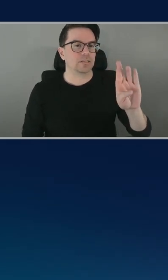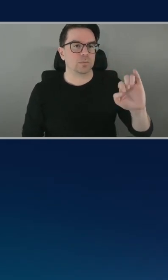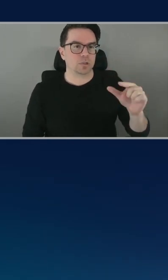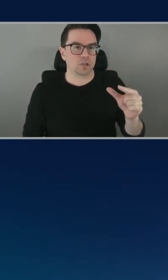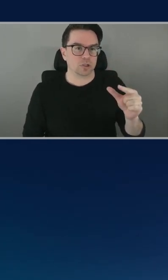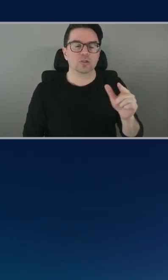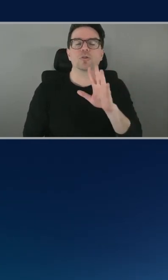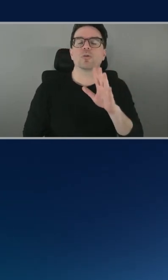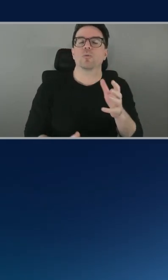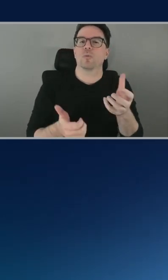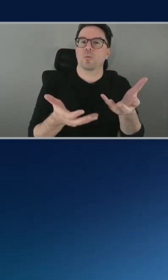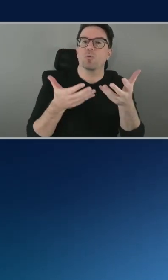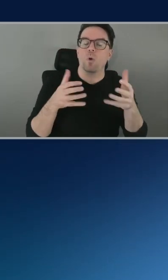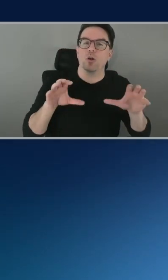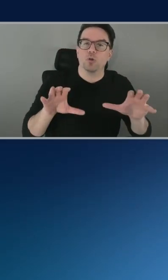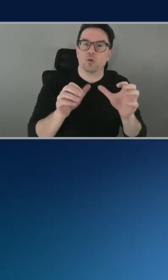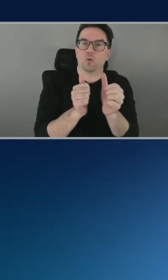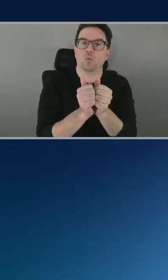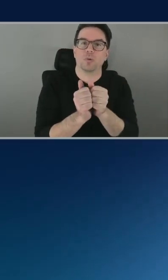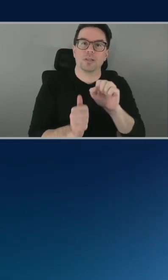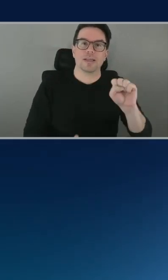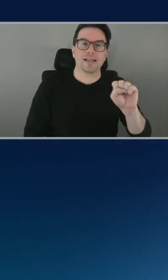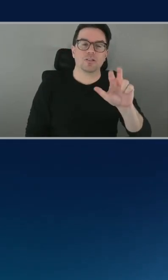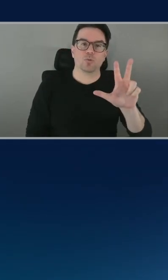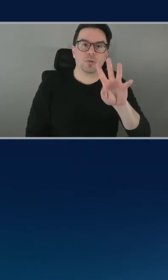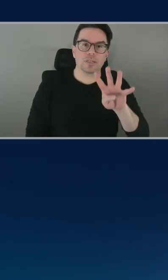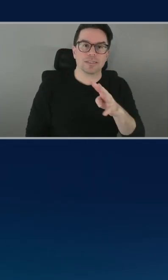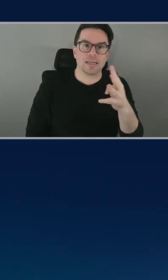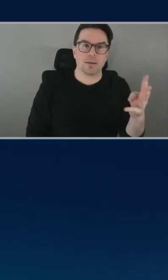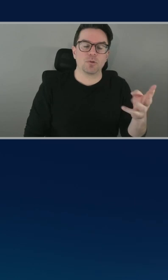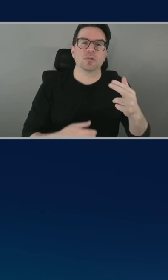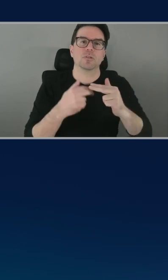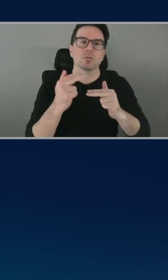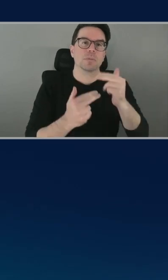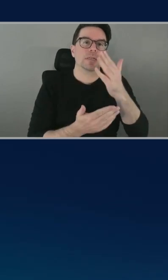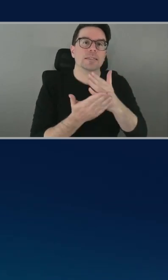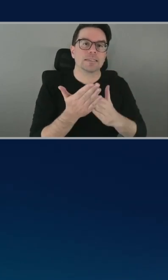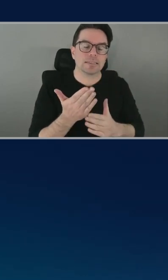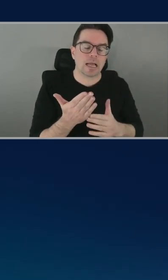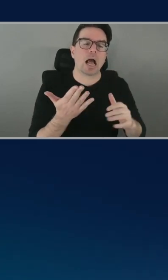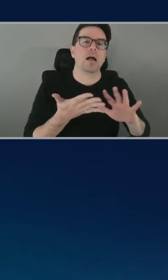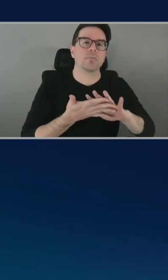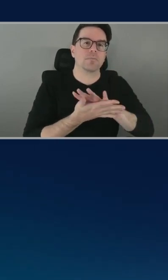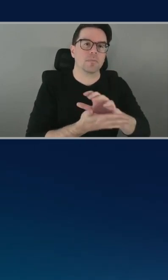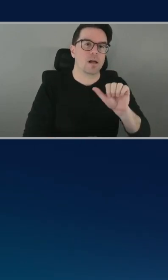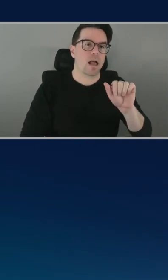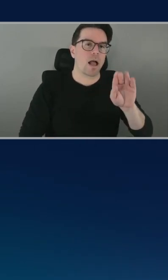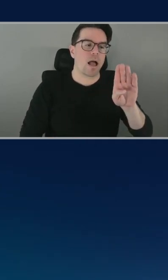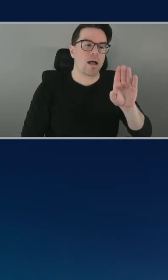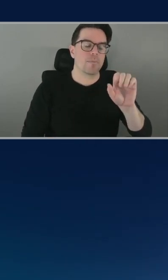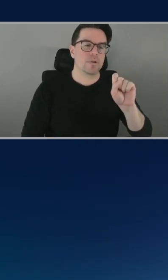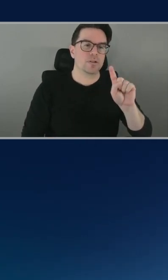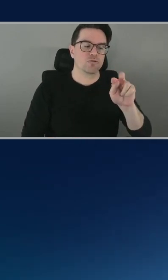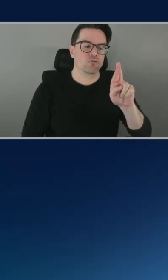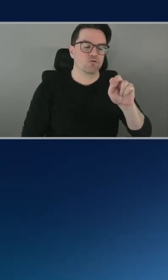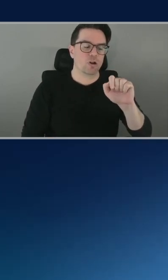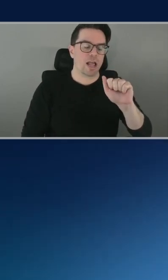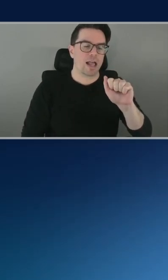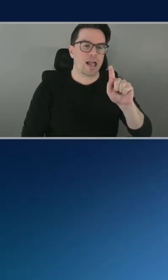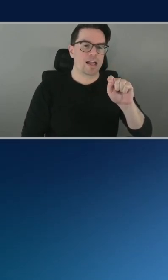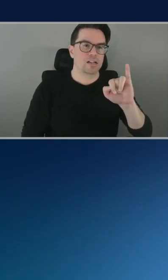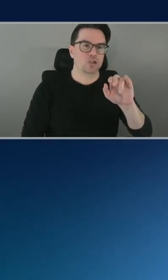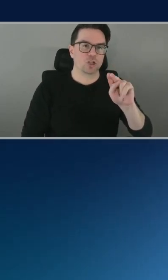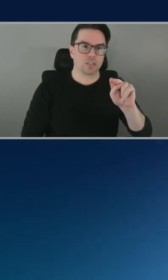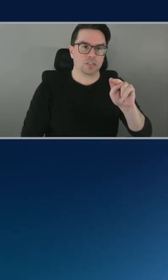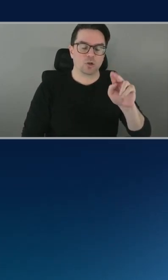basically build some of that abstraction into S3 so that it makes it easier for customers to be able to use all of that data. And